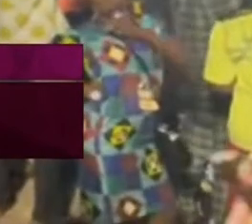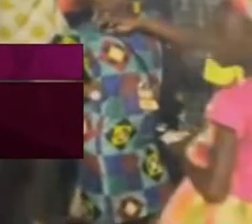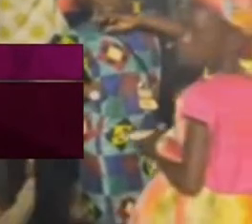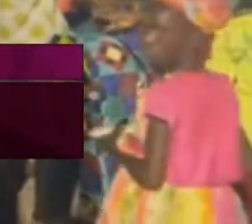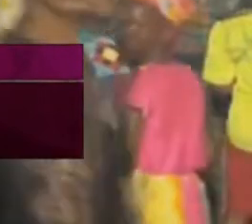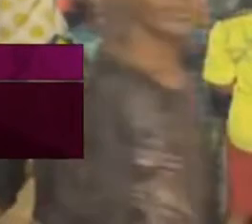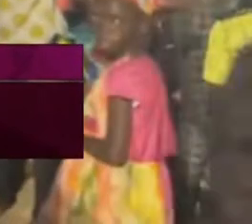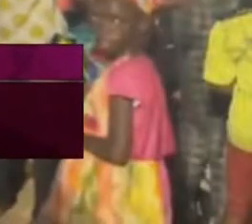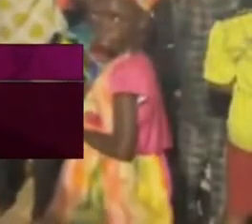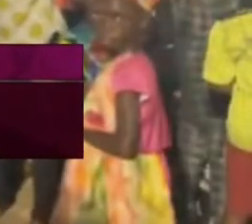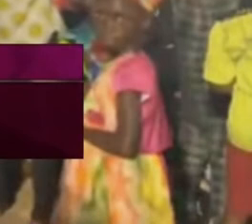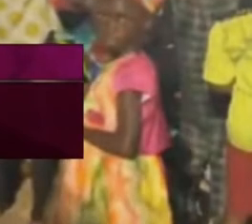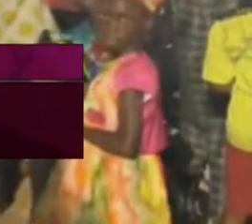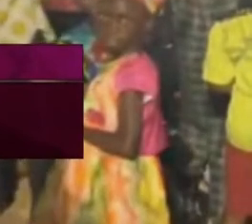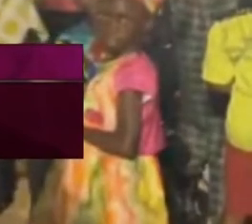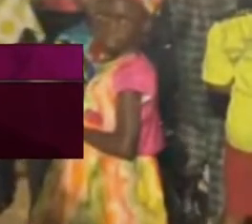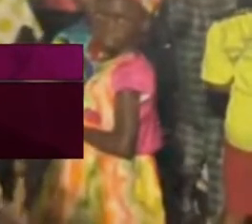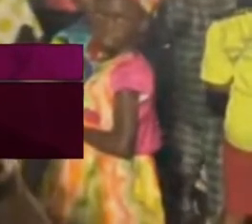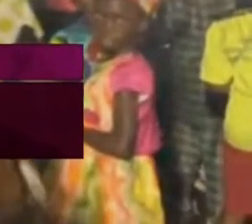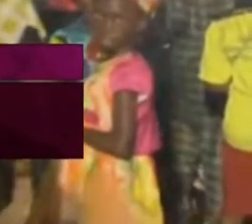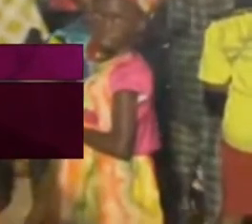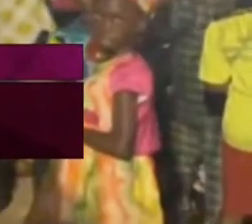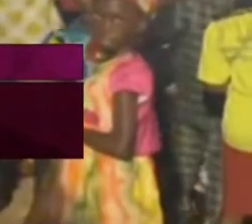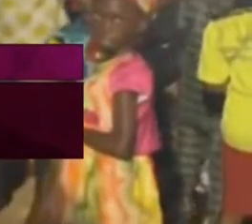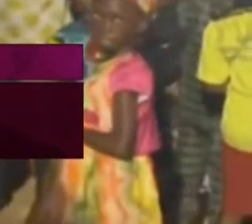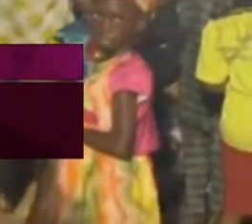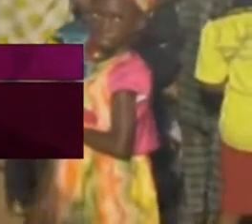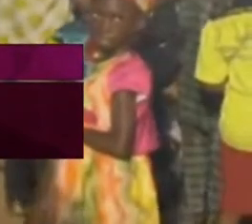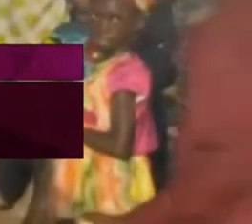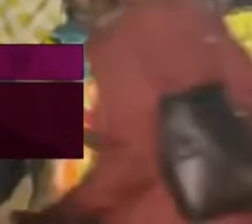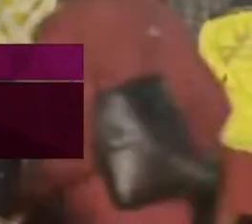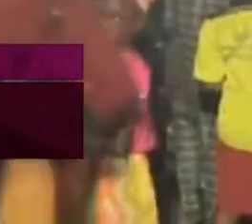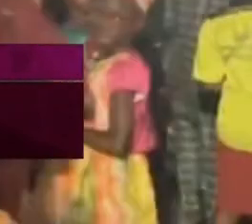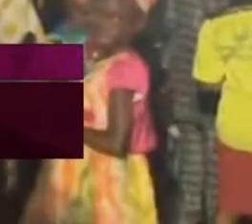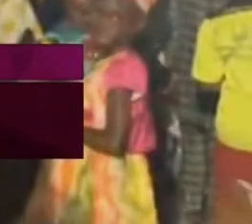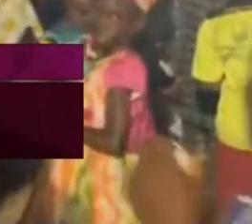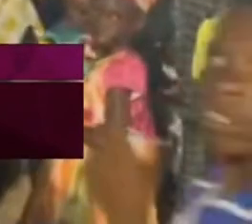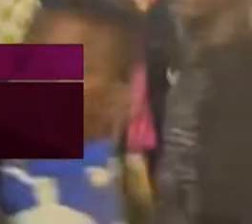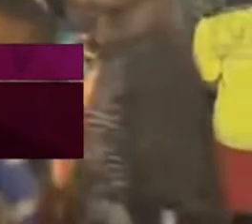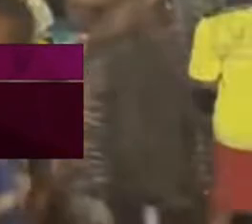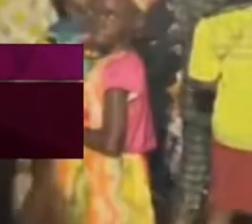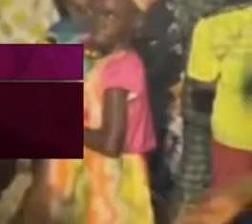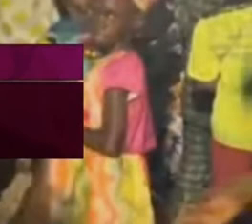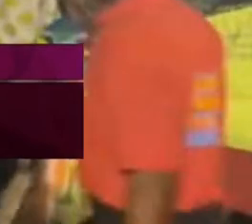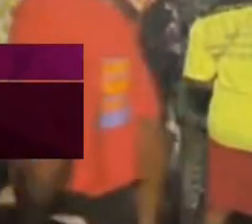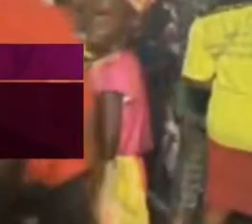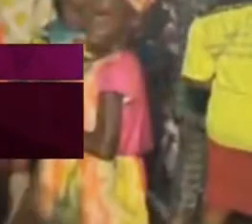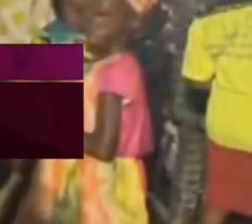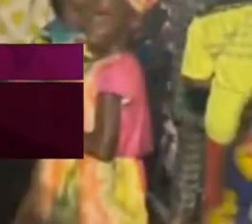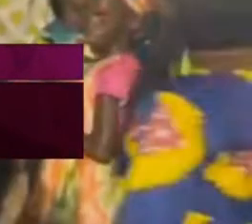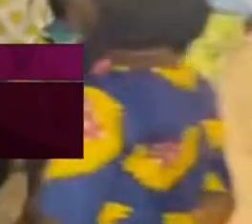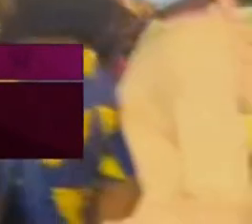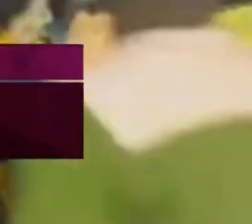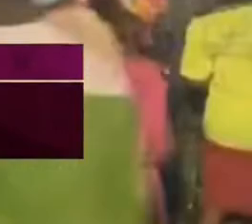of your salvation experience, where you stay, your information, so that we can reach out to you and bring the love of